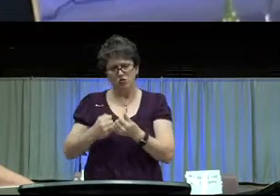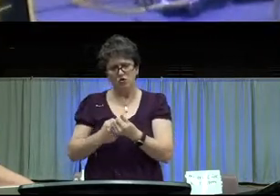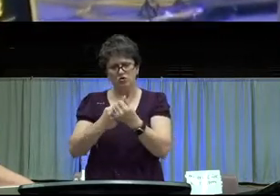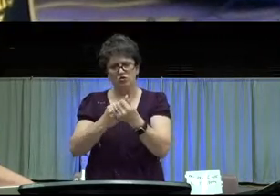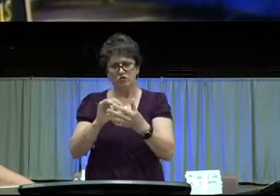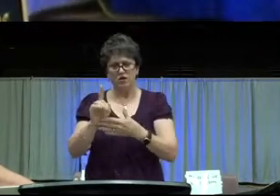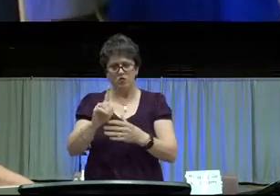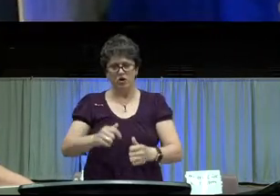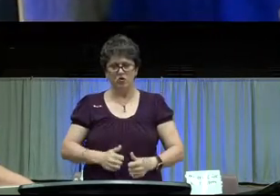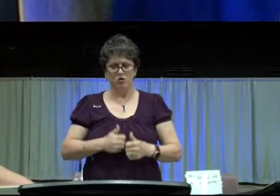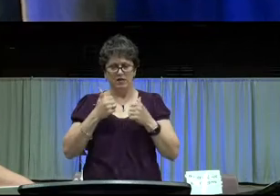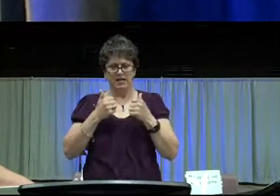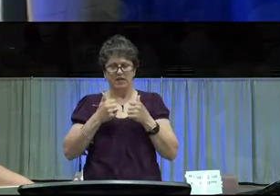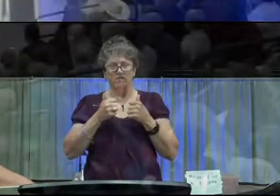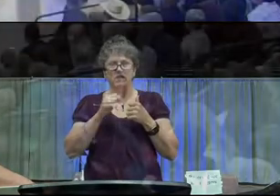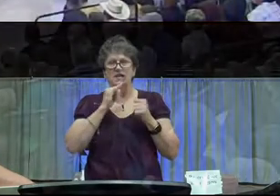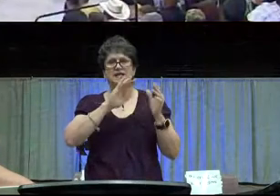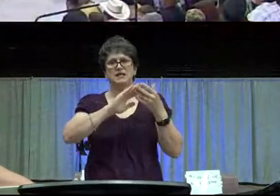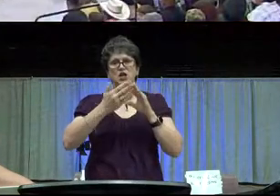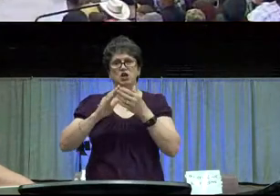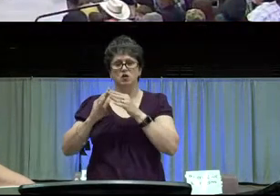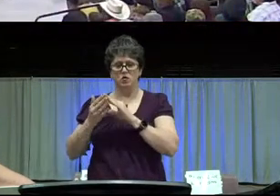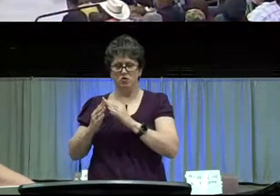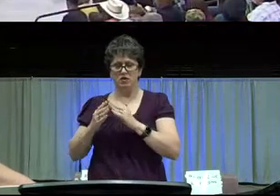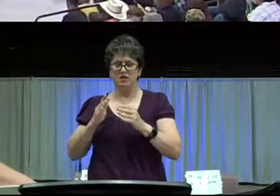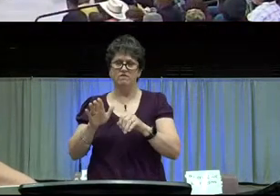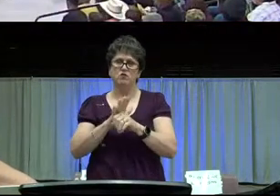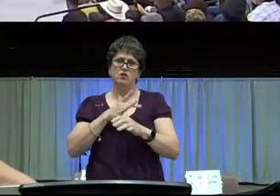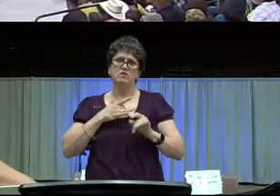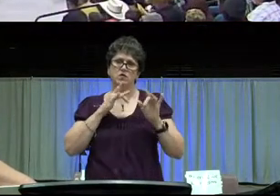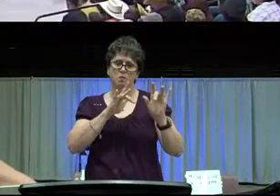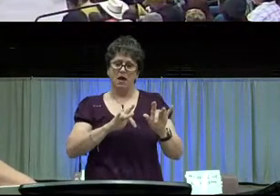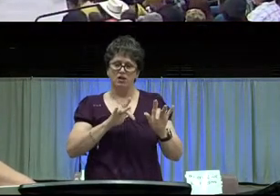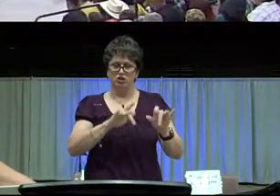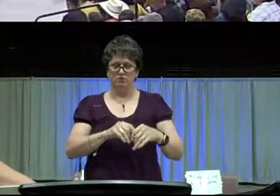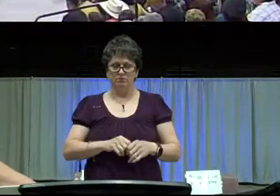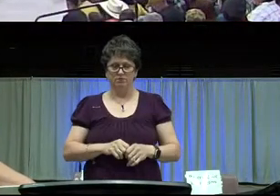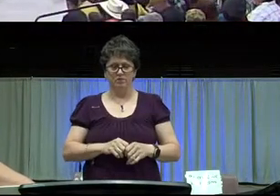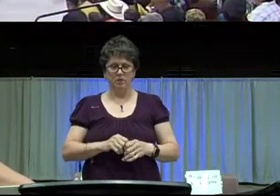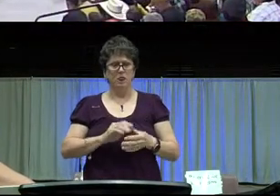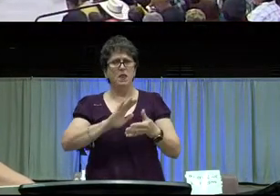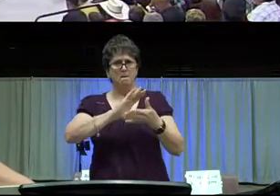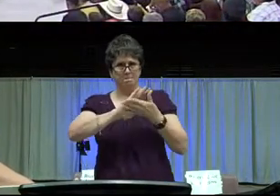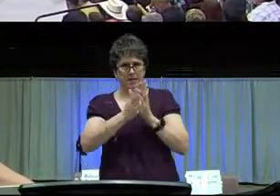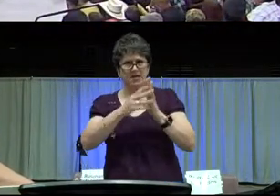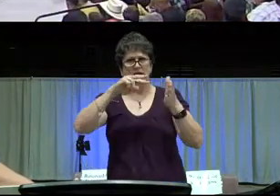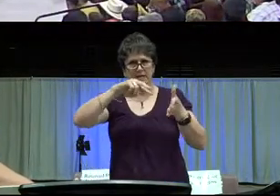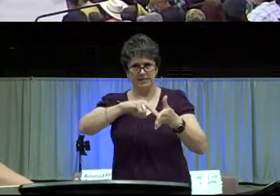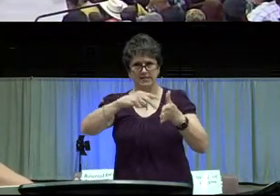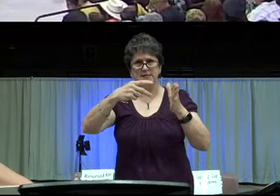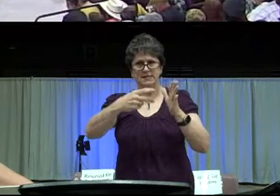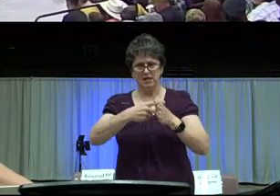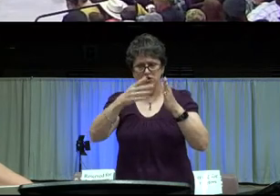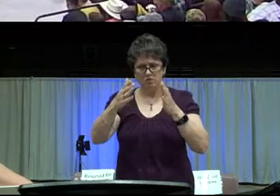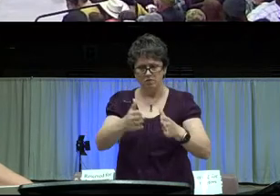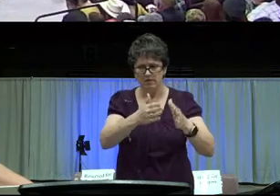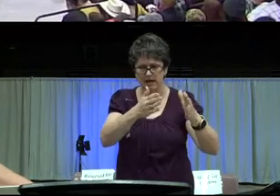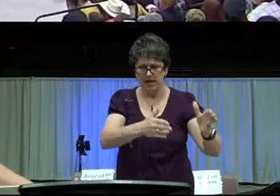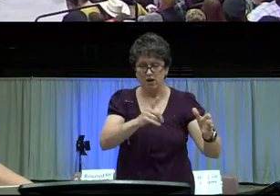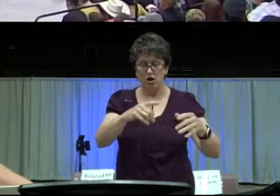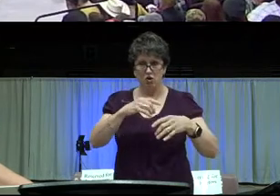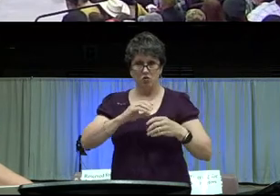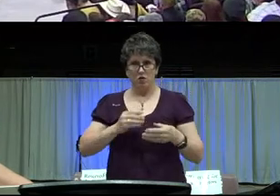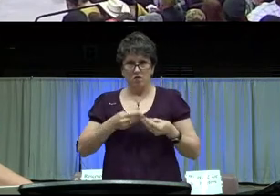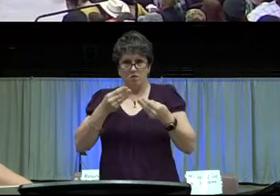ensure that where you live is a community of compassion. Be intentional. Are you